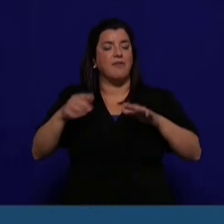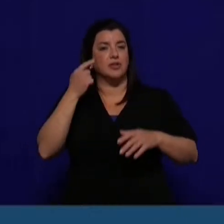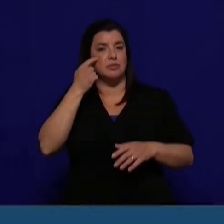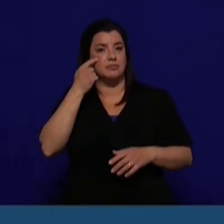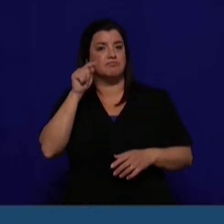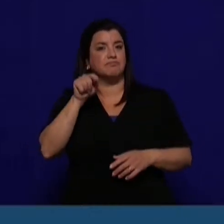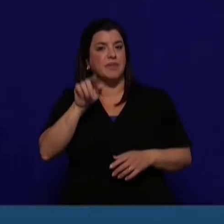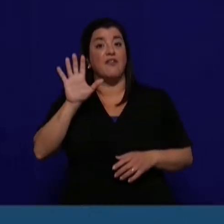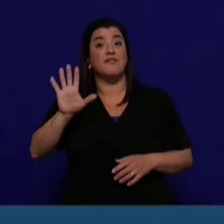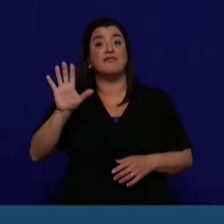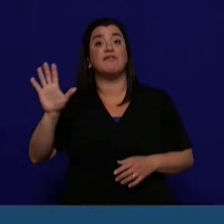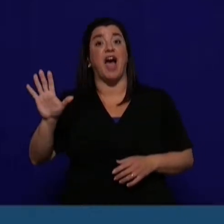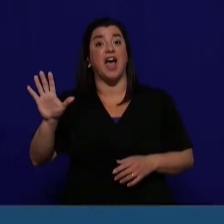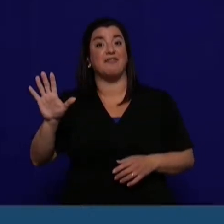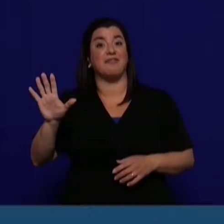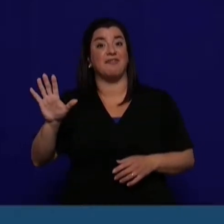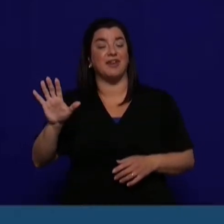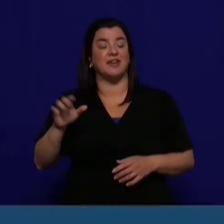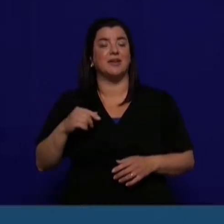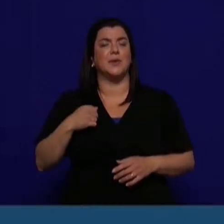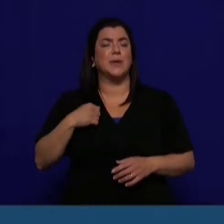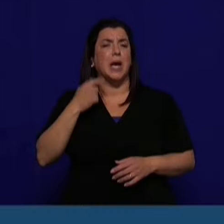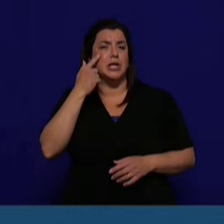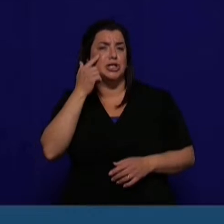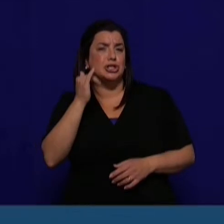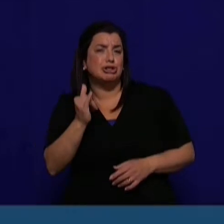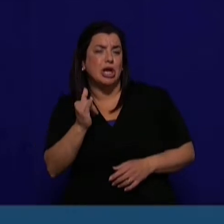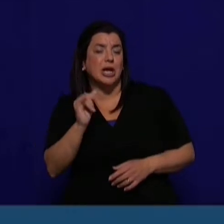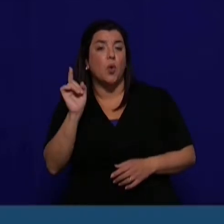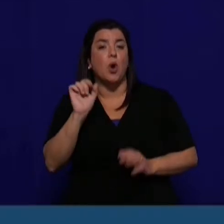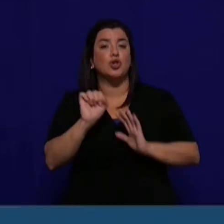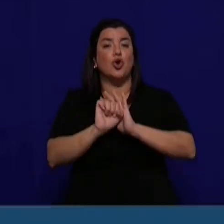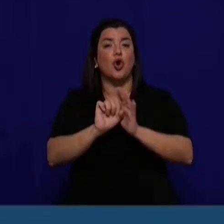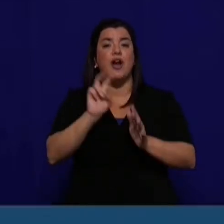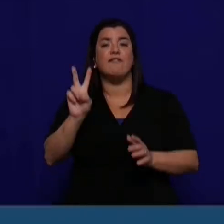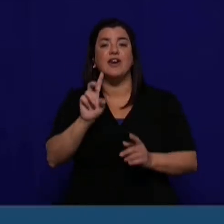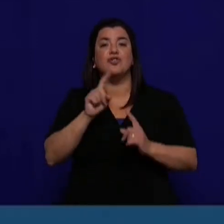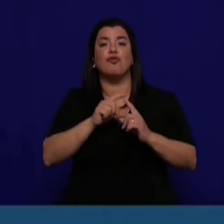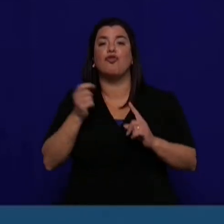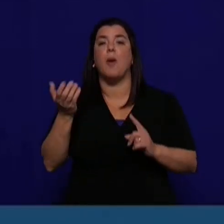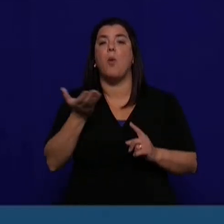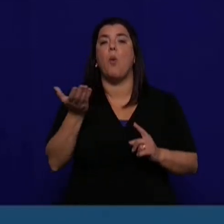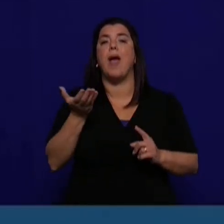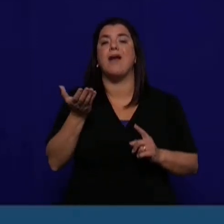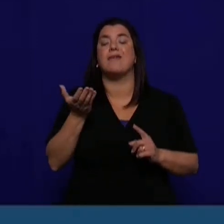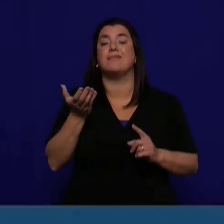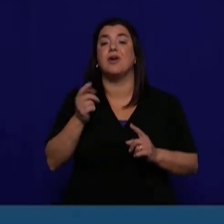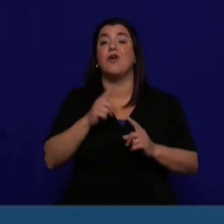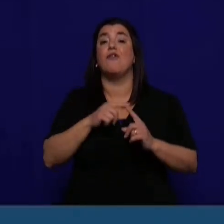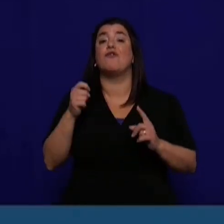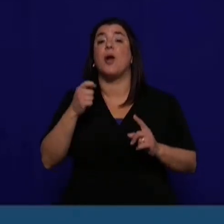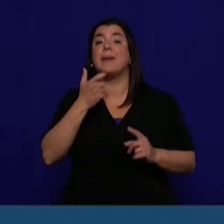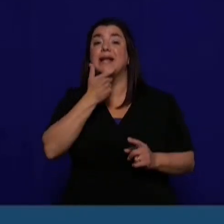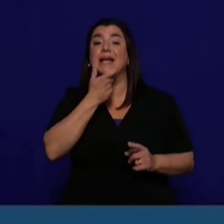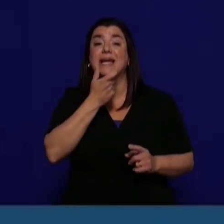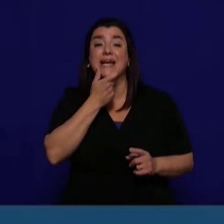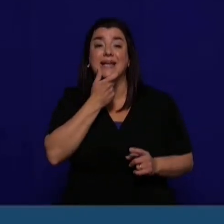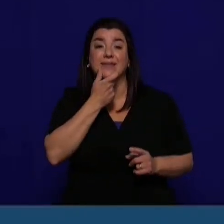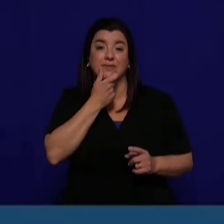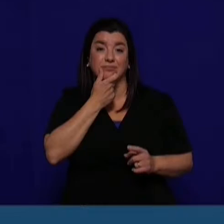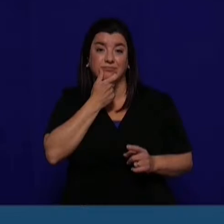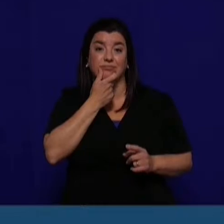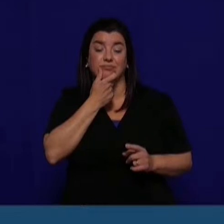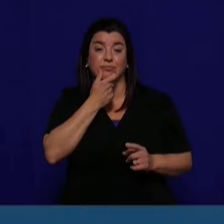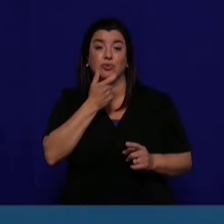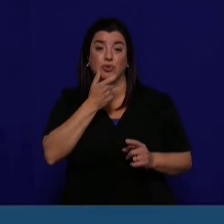as well the UK variant and other variants. We didn't have any other variants apart from the ones that we identified, and